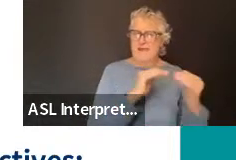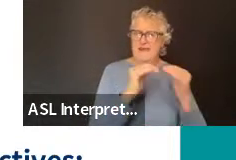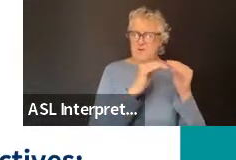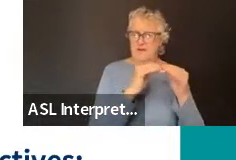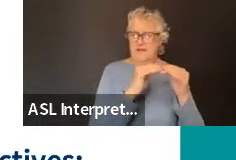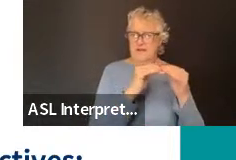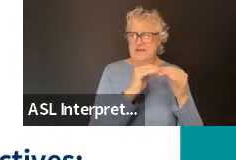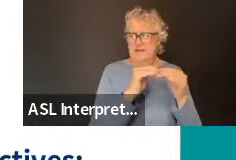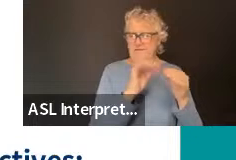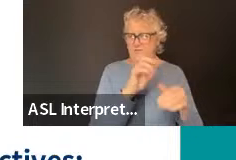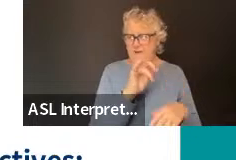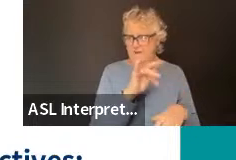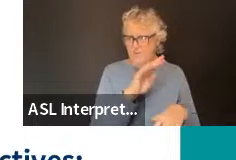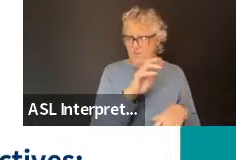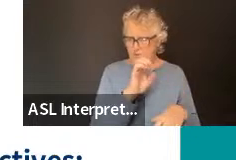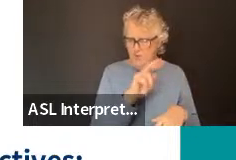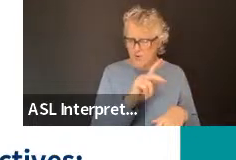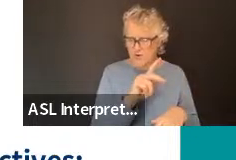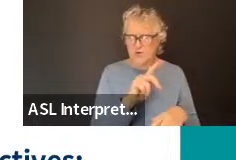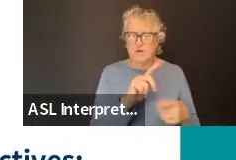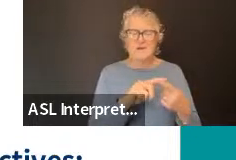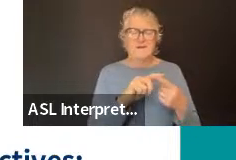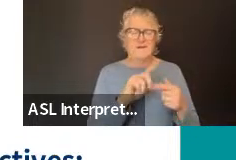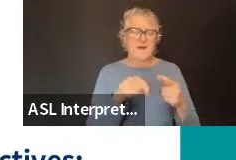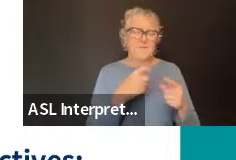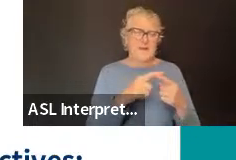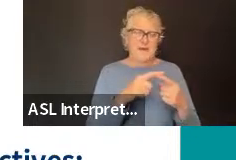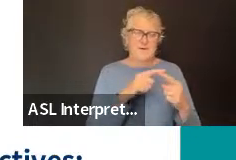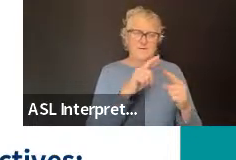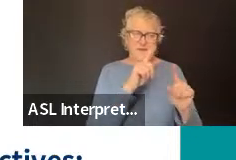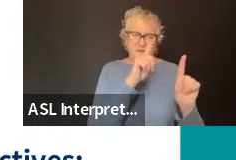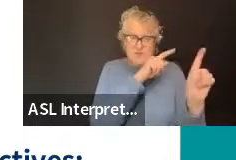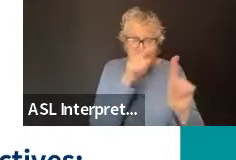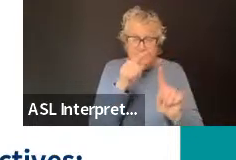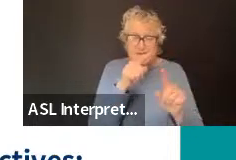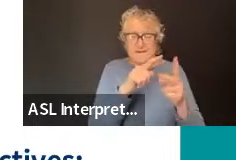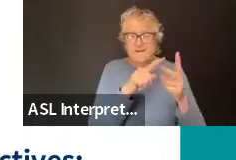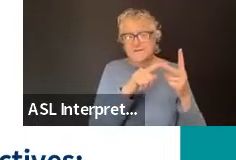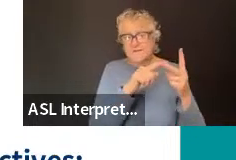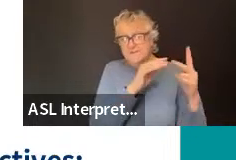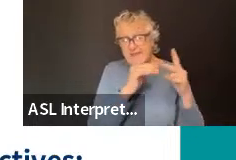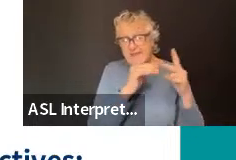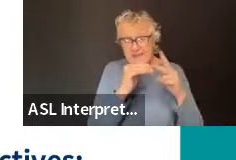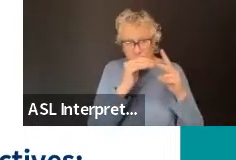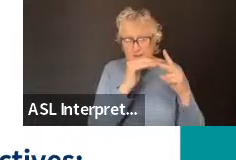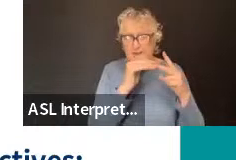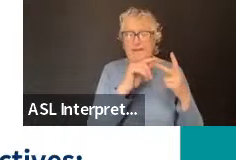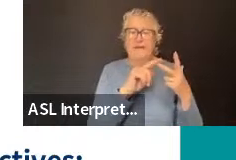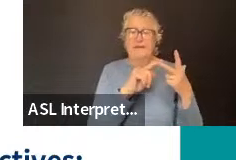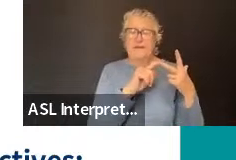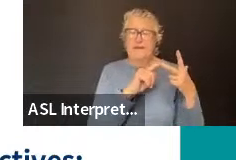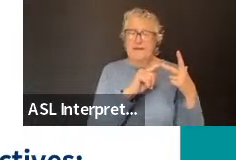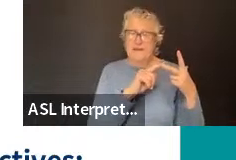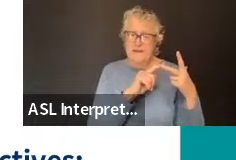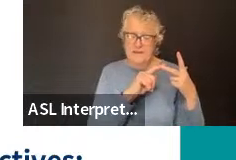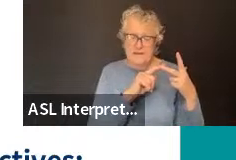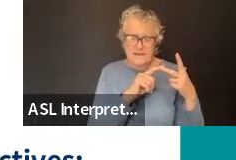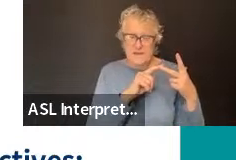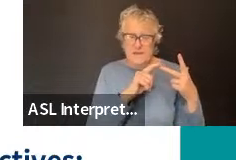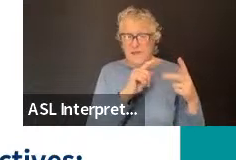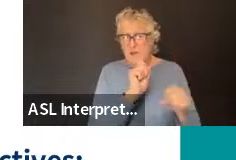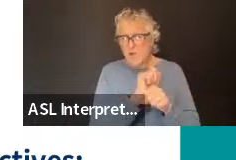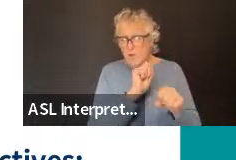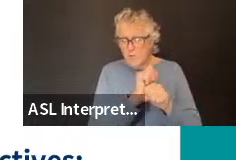equity objectives around mobility and accessibility, the physical design, community benefit, workforce equity and